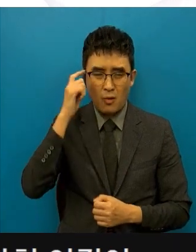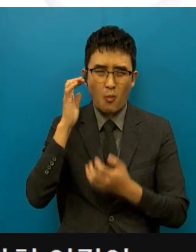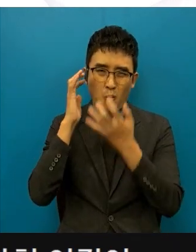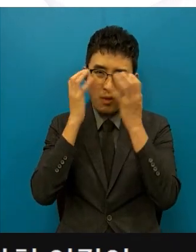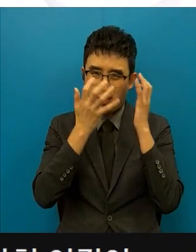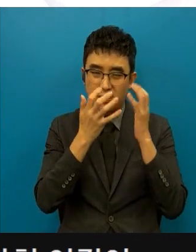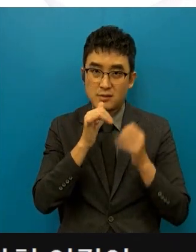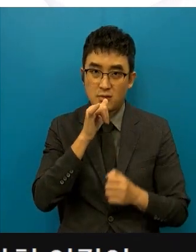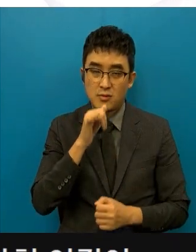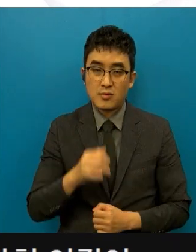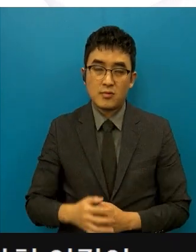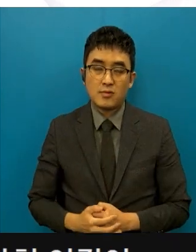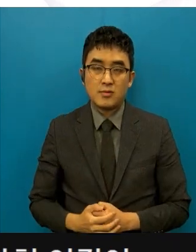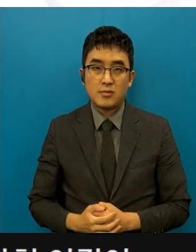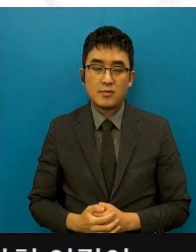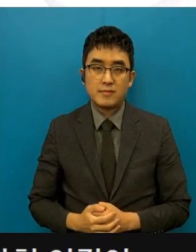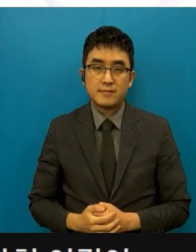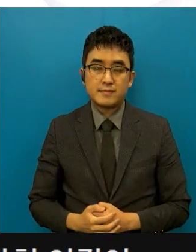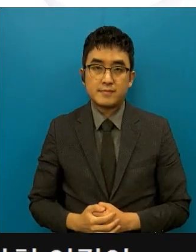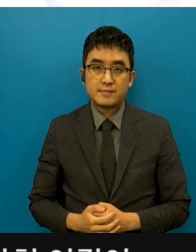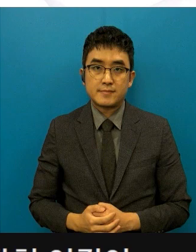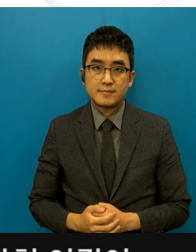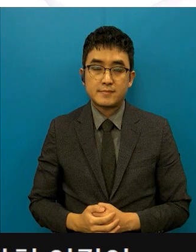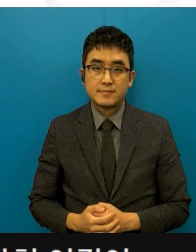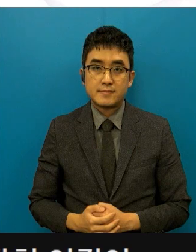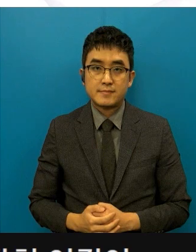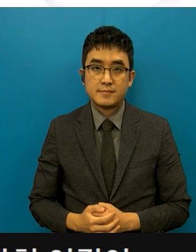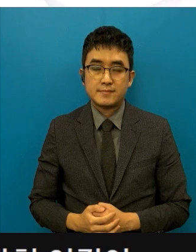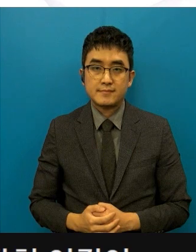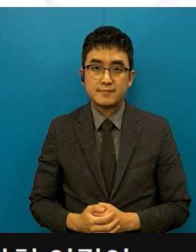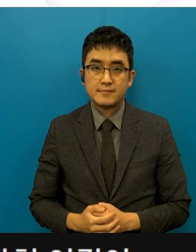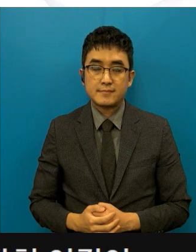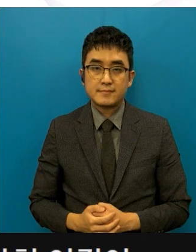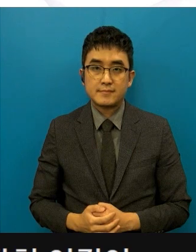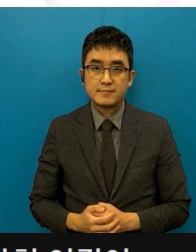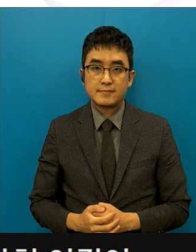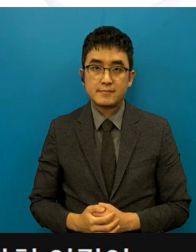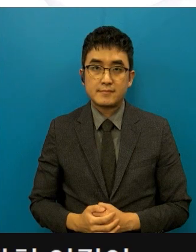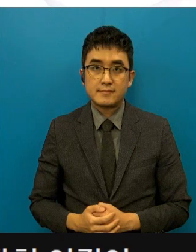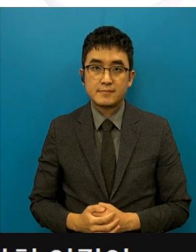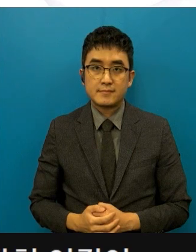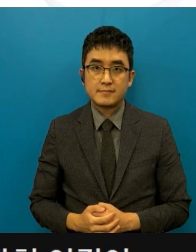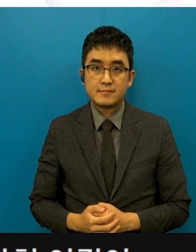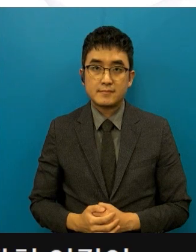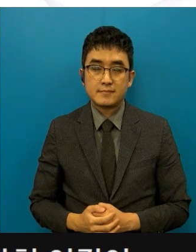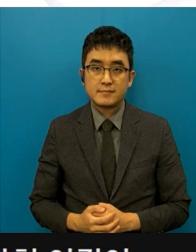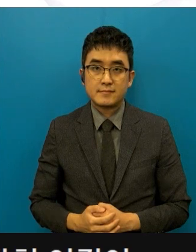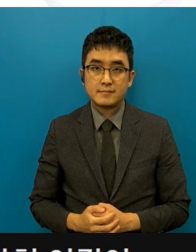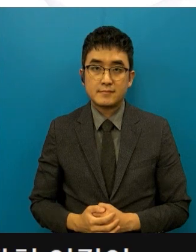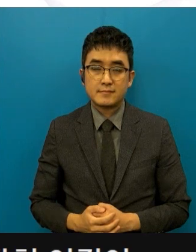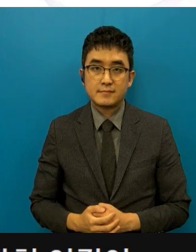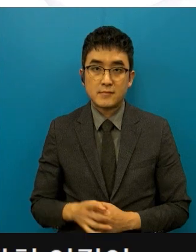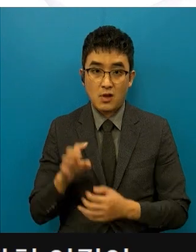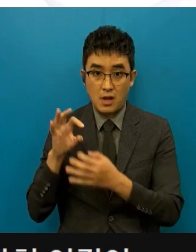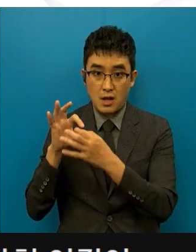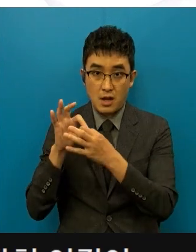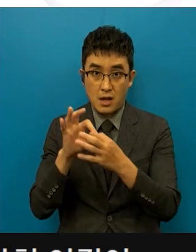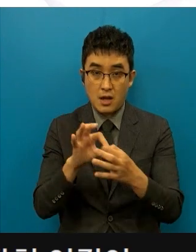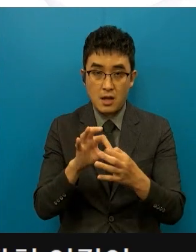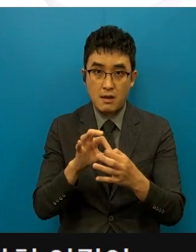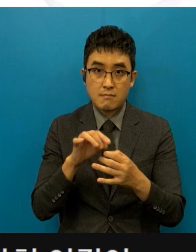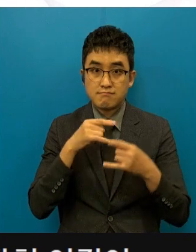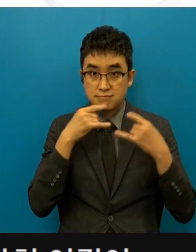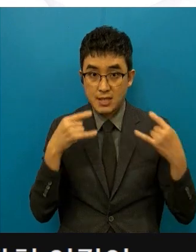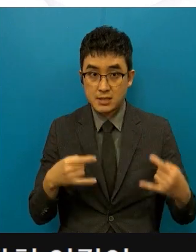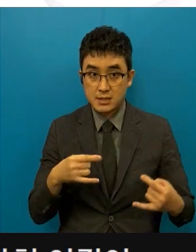as France is accepting assisted dying. This causes some confusion. So as I said, to